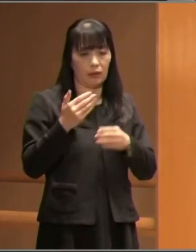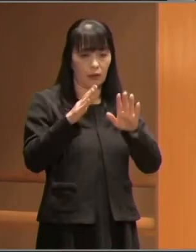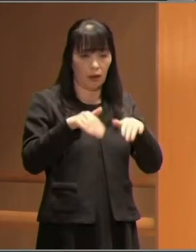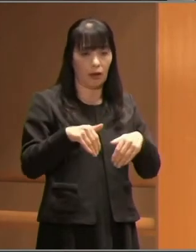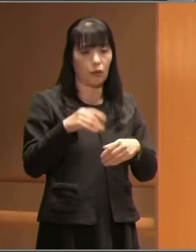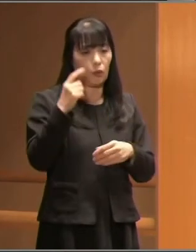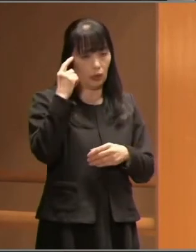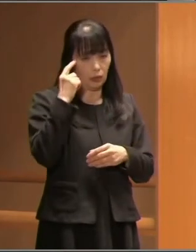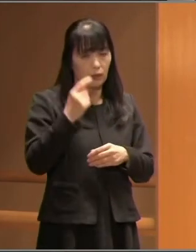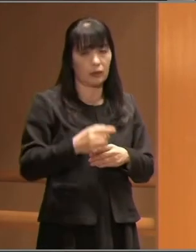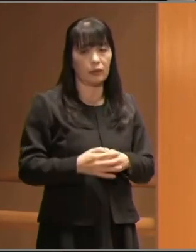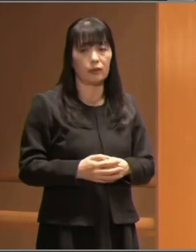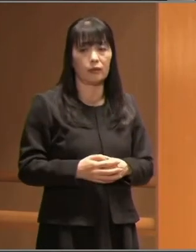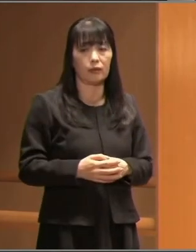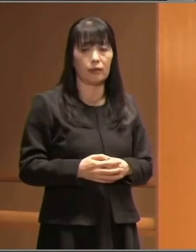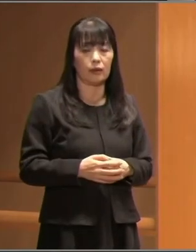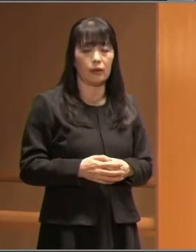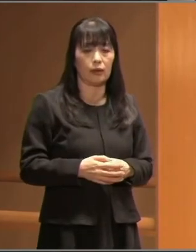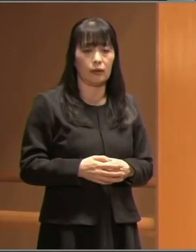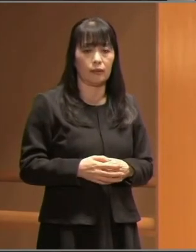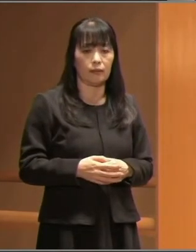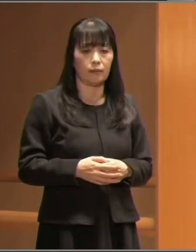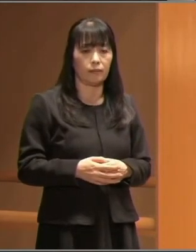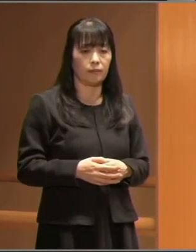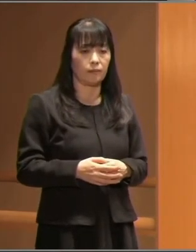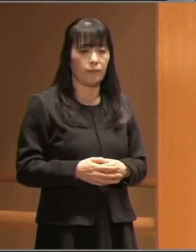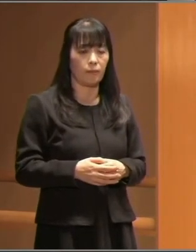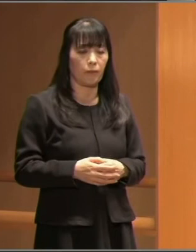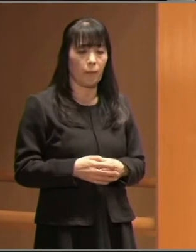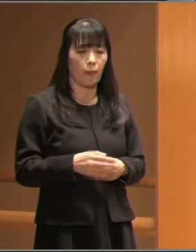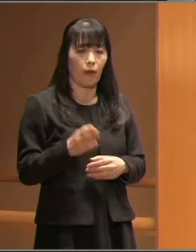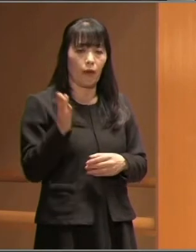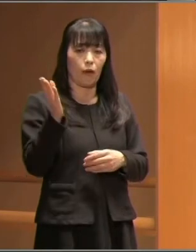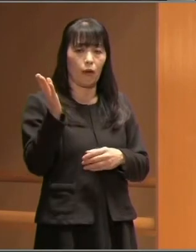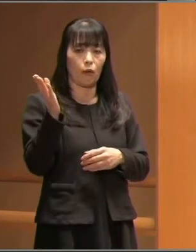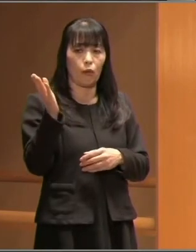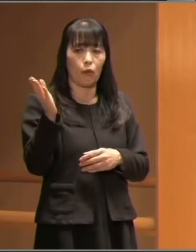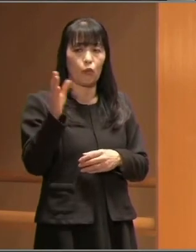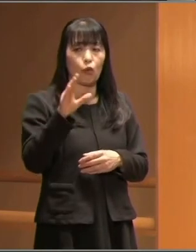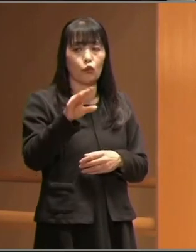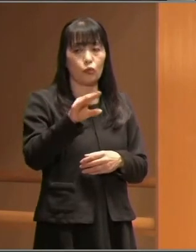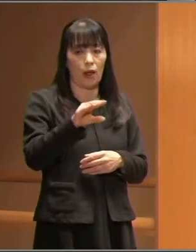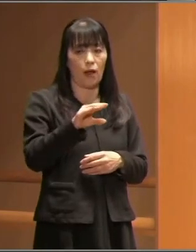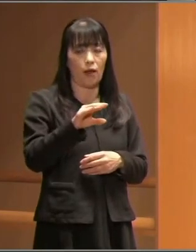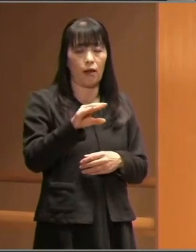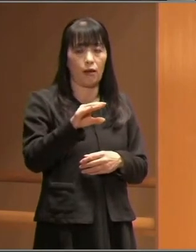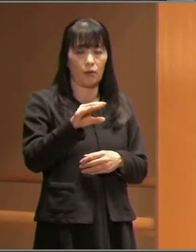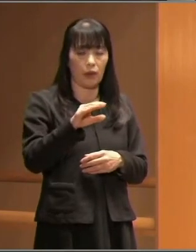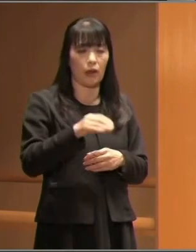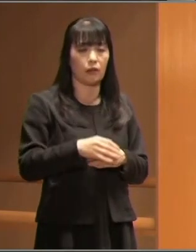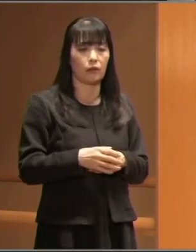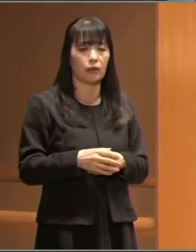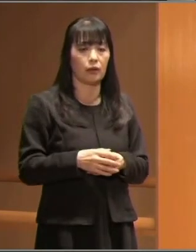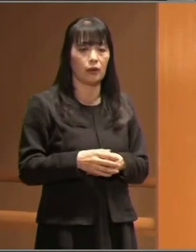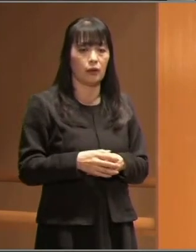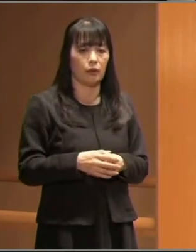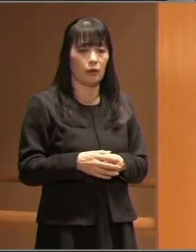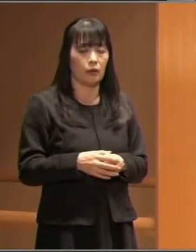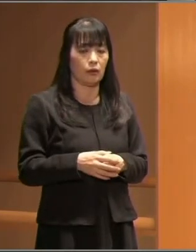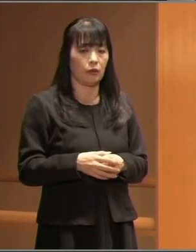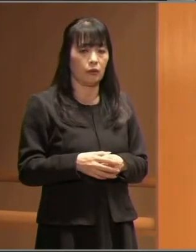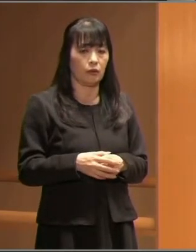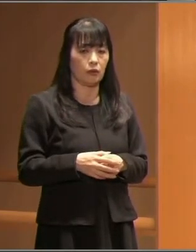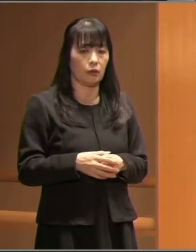for us to display this prototype at the Motor Show. And this